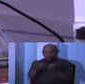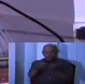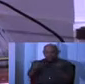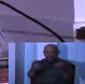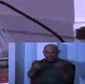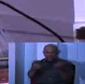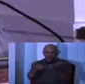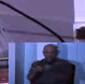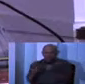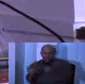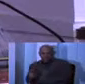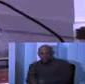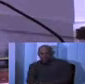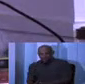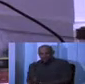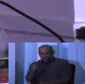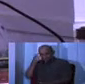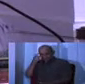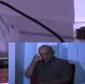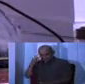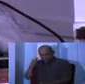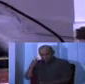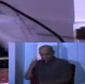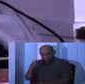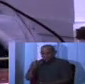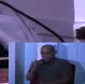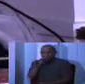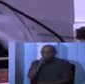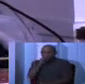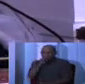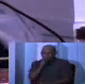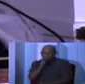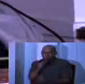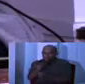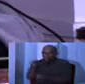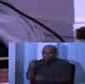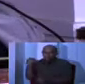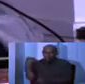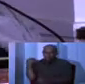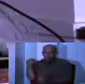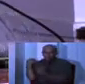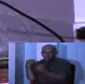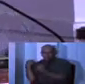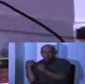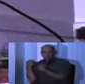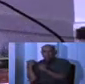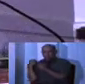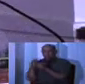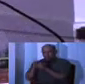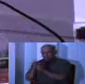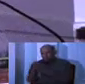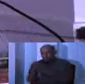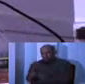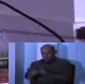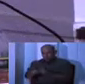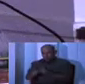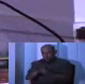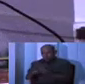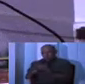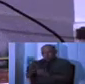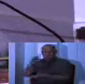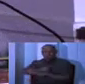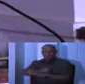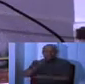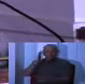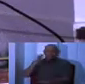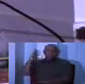spoil. For the yoke of his burden and the staff of his shoulder, the rod of his oppressor, thou hast broken as in the day of